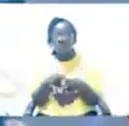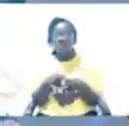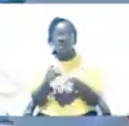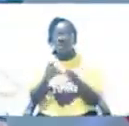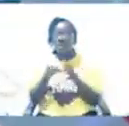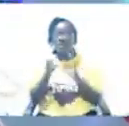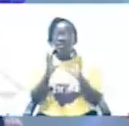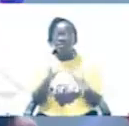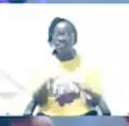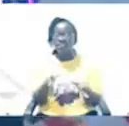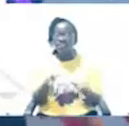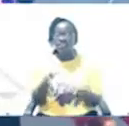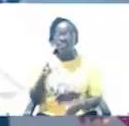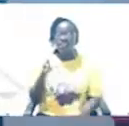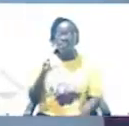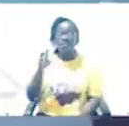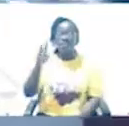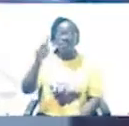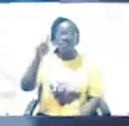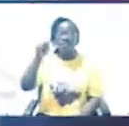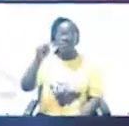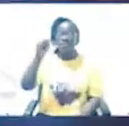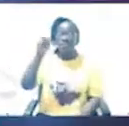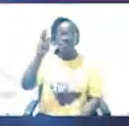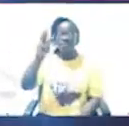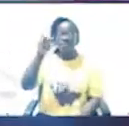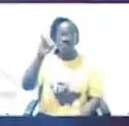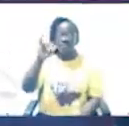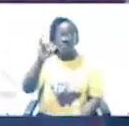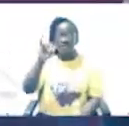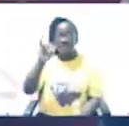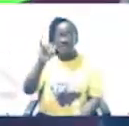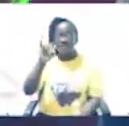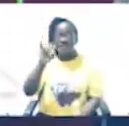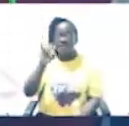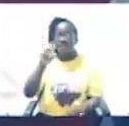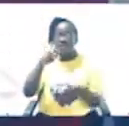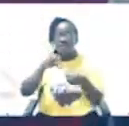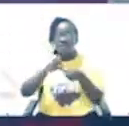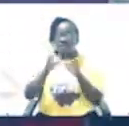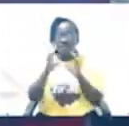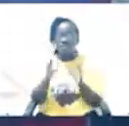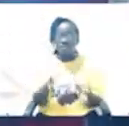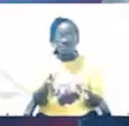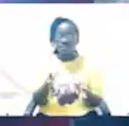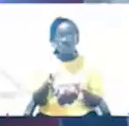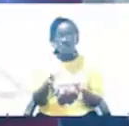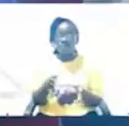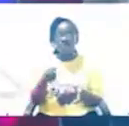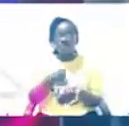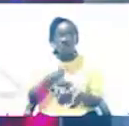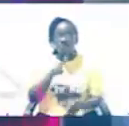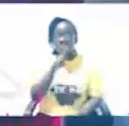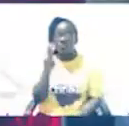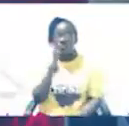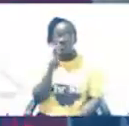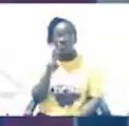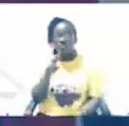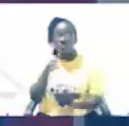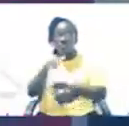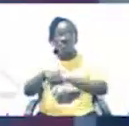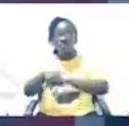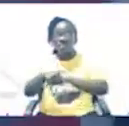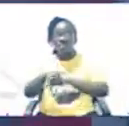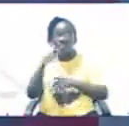I am using the English because there are many people all over the world that are listening to us. Some